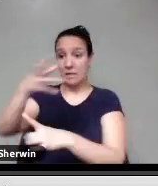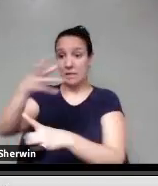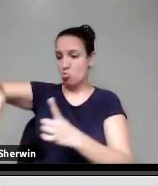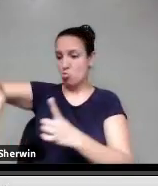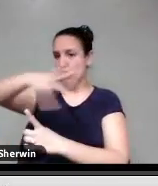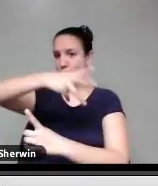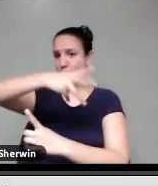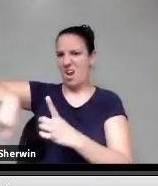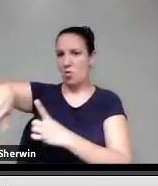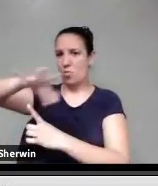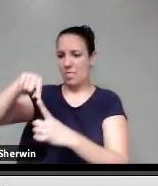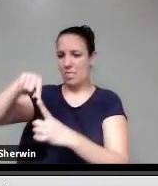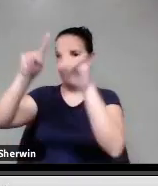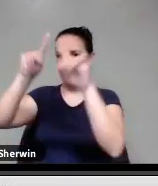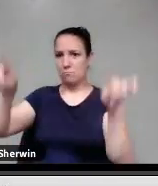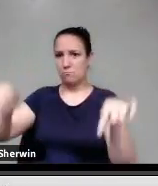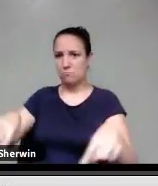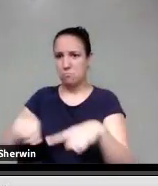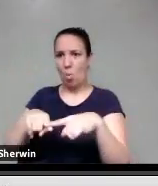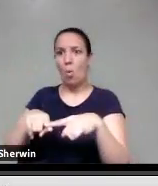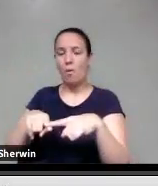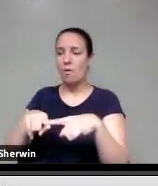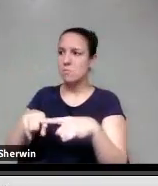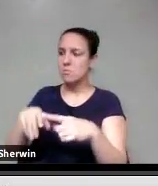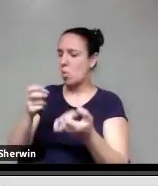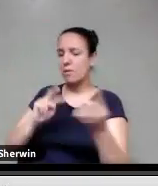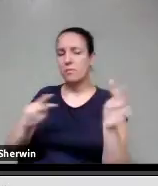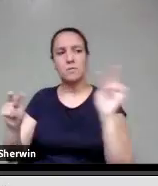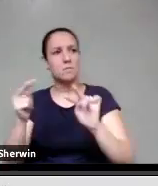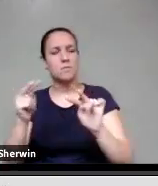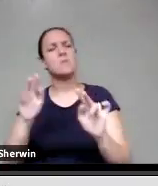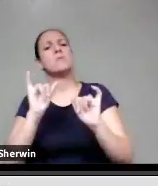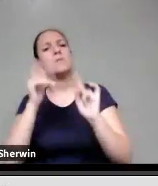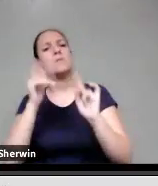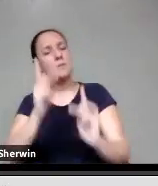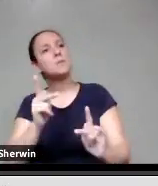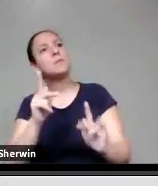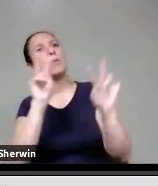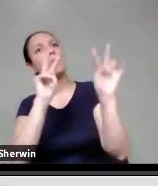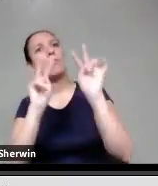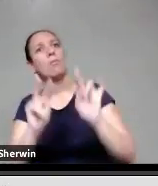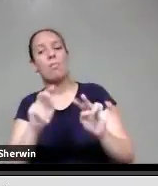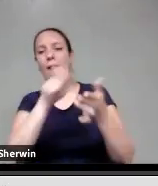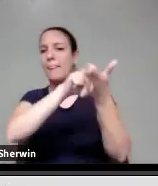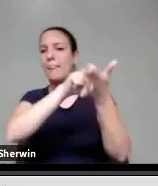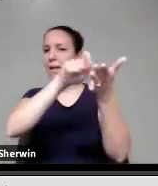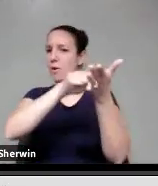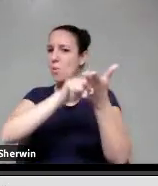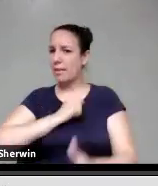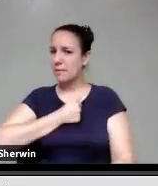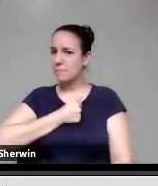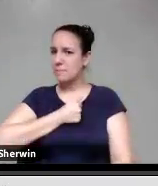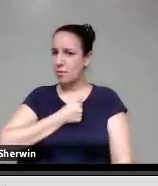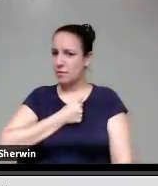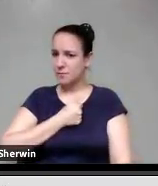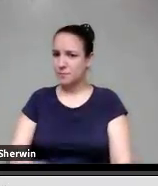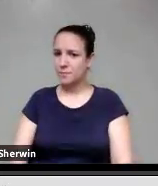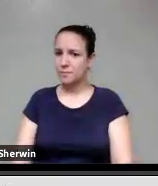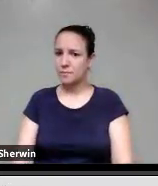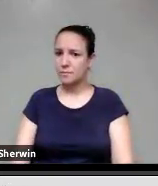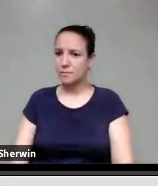board periodically that would call their attention to it. But another thing we need to realize is that if we survey